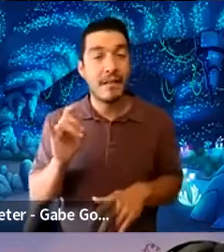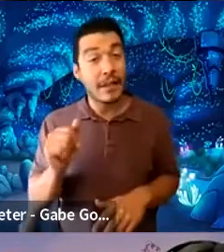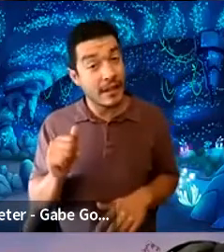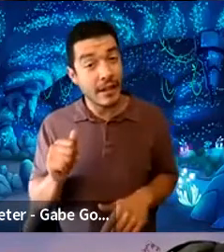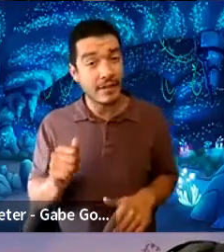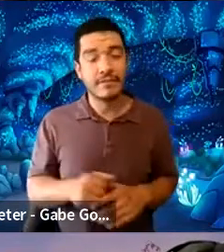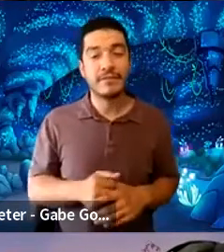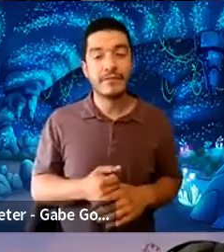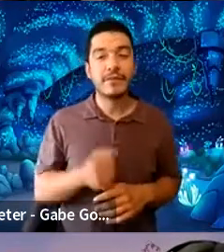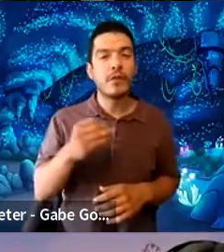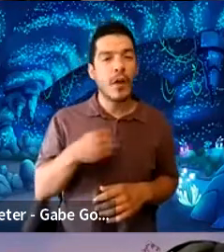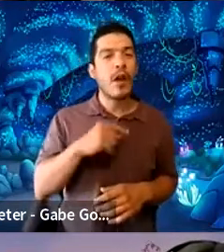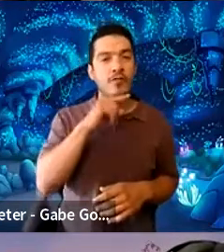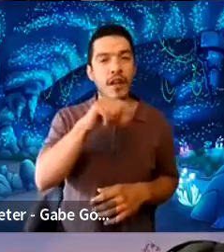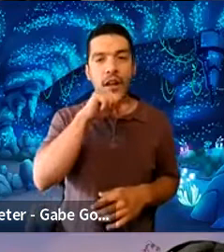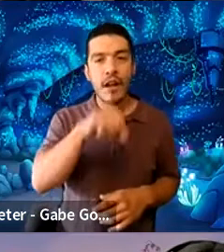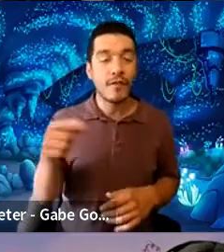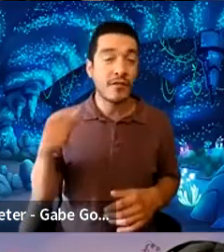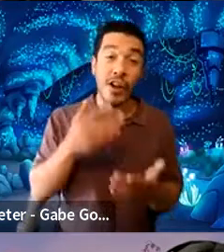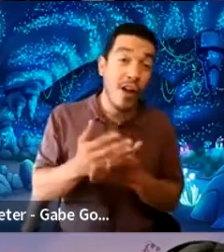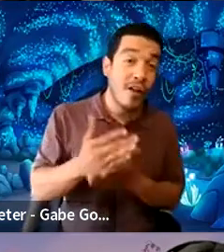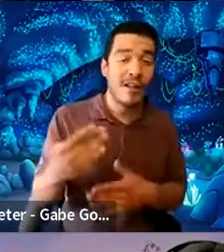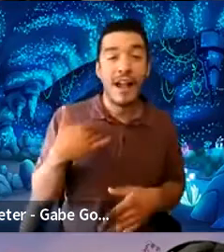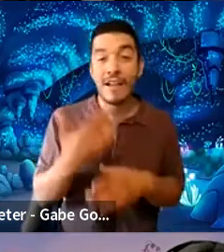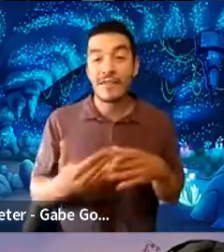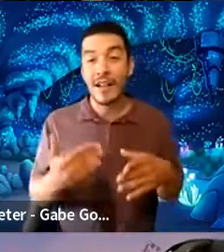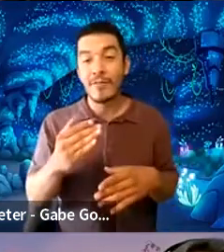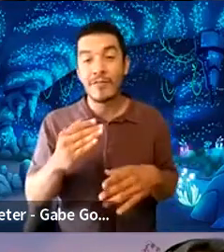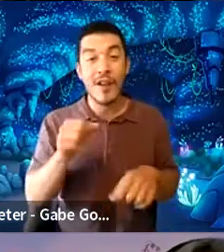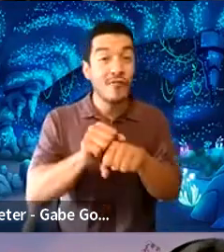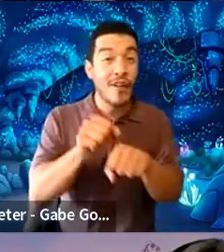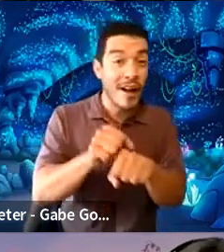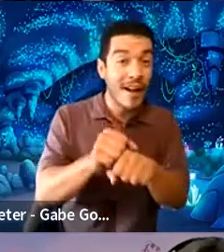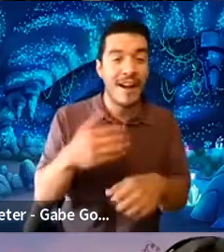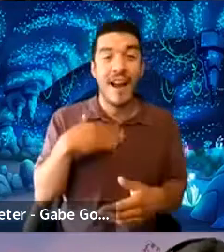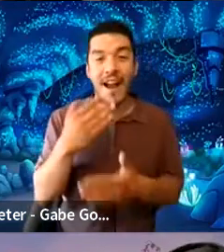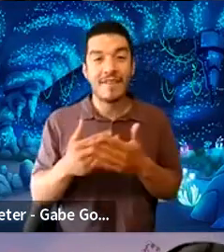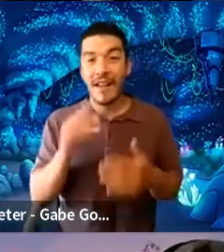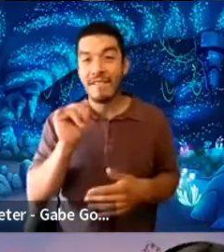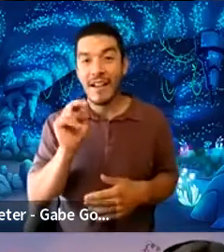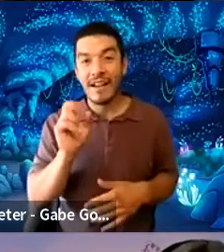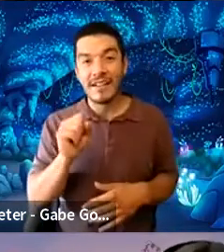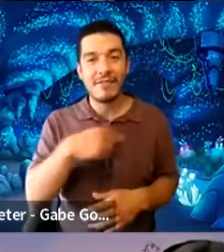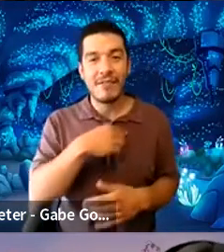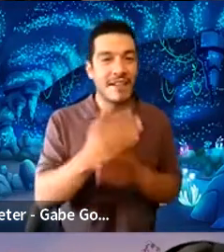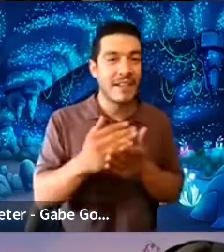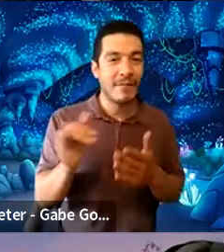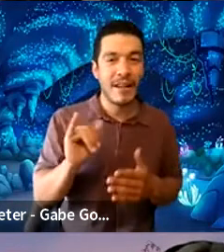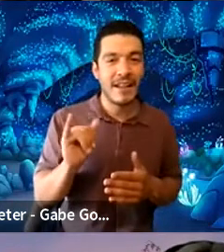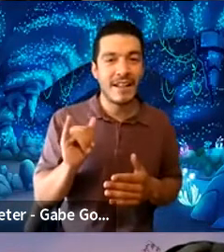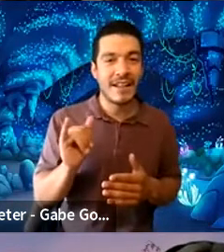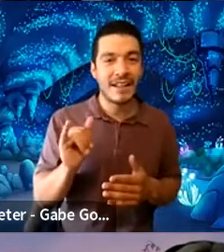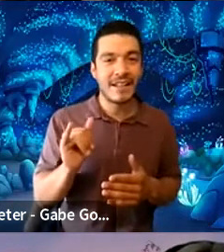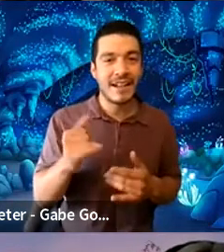So I really love that. All right, we got some sticks, we got some vines, we got some like